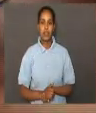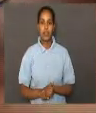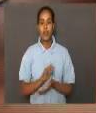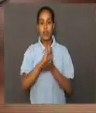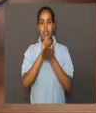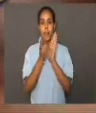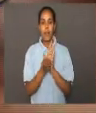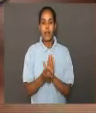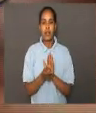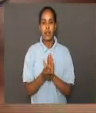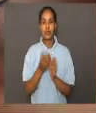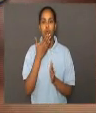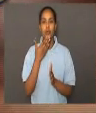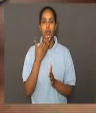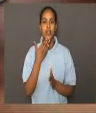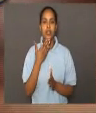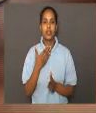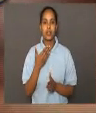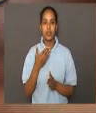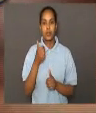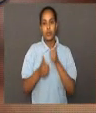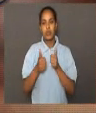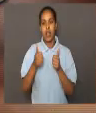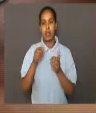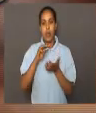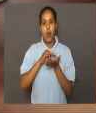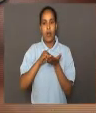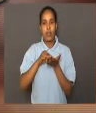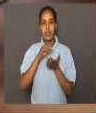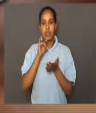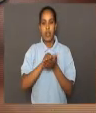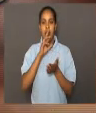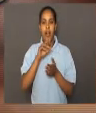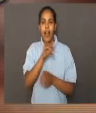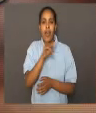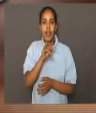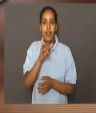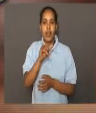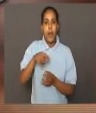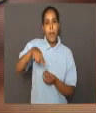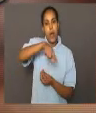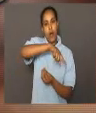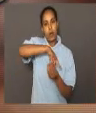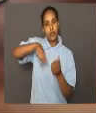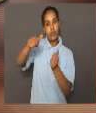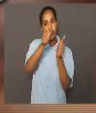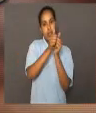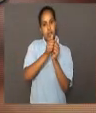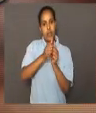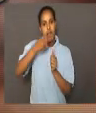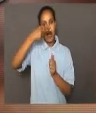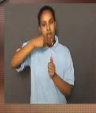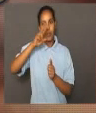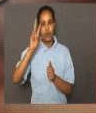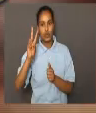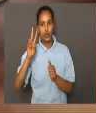For example, sugar, which has molecules that are lightly bound together by hydrogen